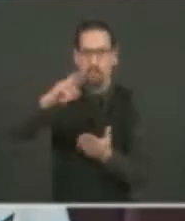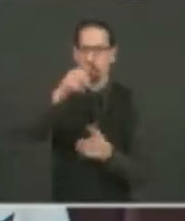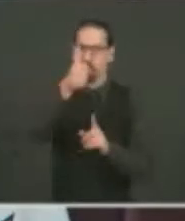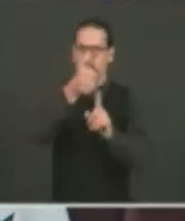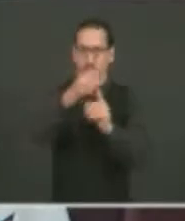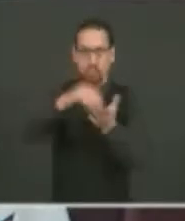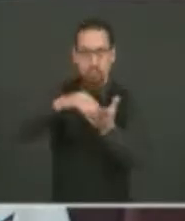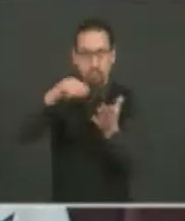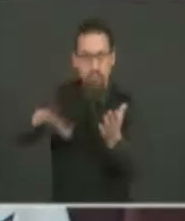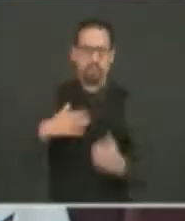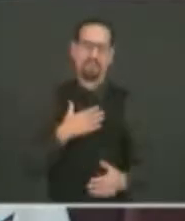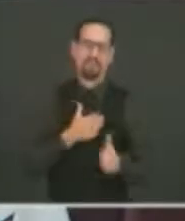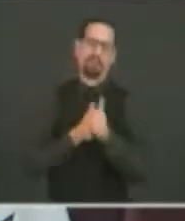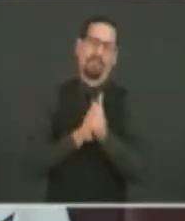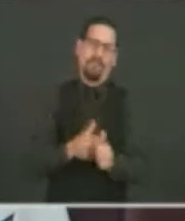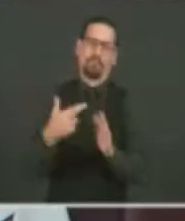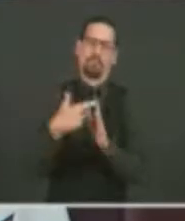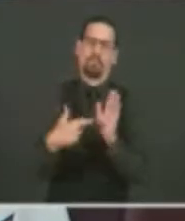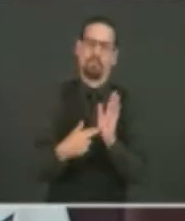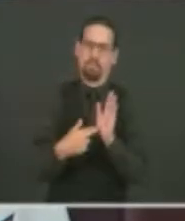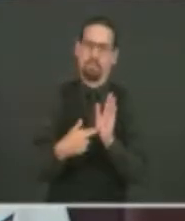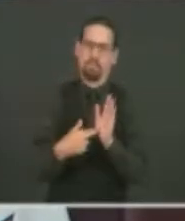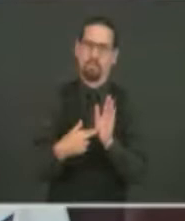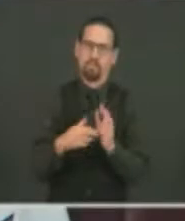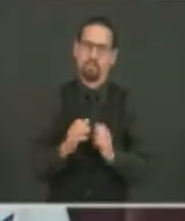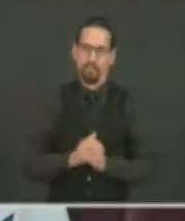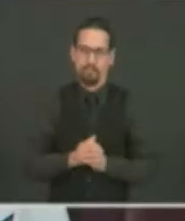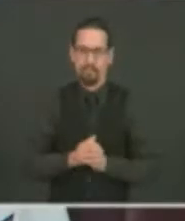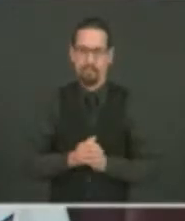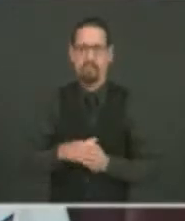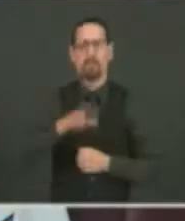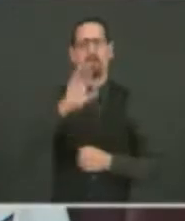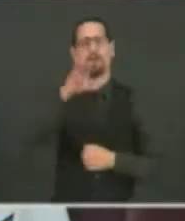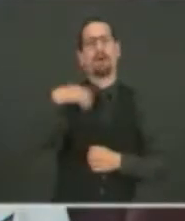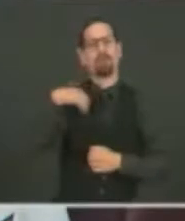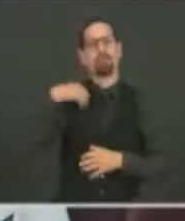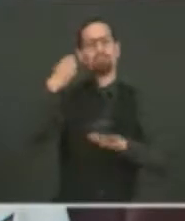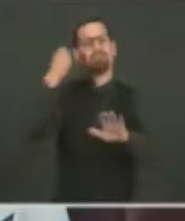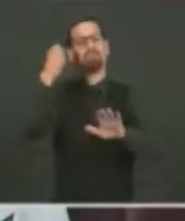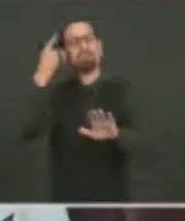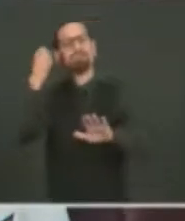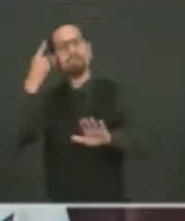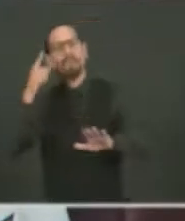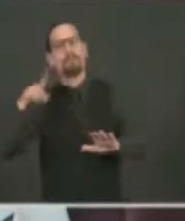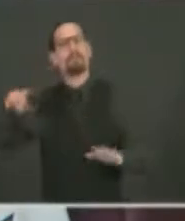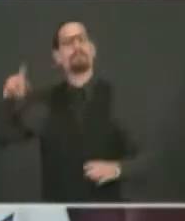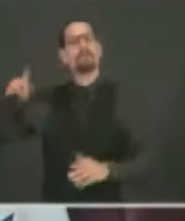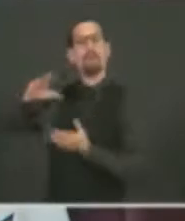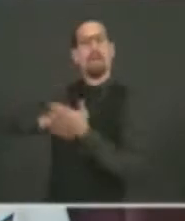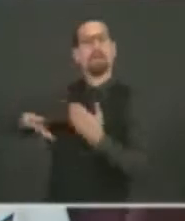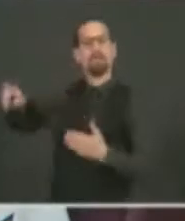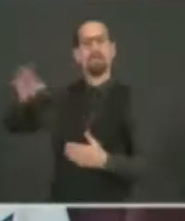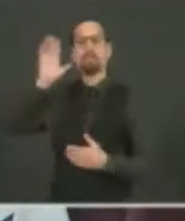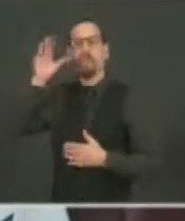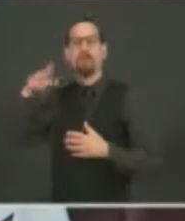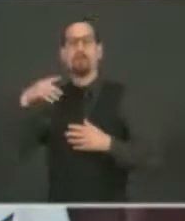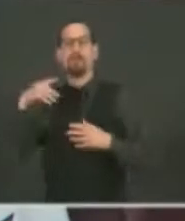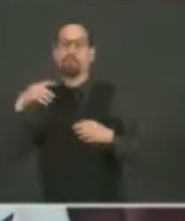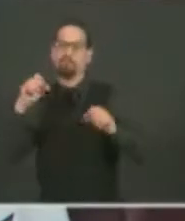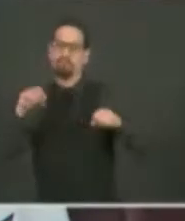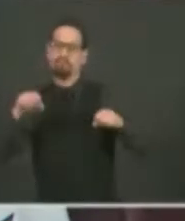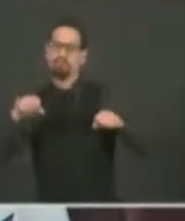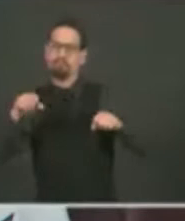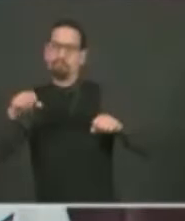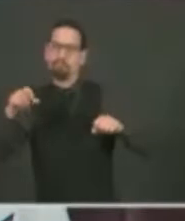be consequences for the students, even if you're living off campus, if you don't follow the rules. At URI,